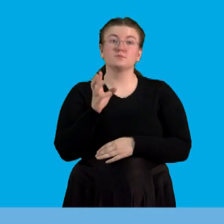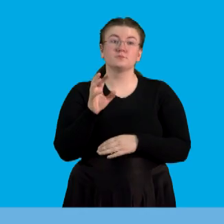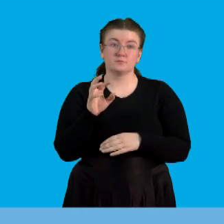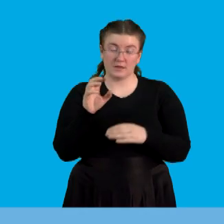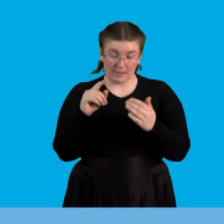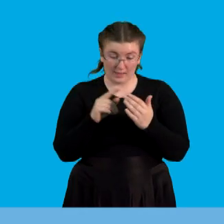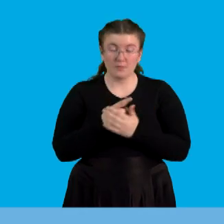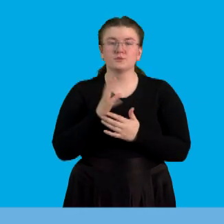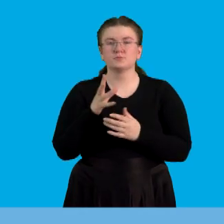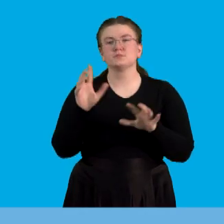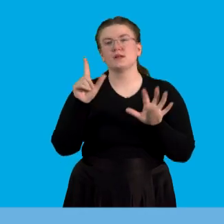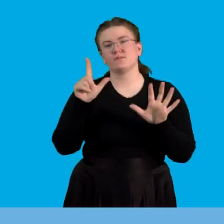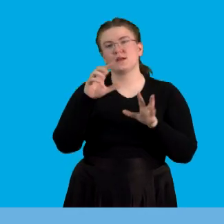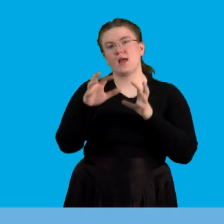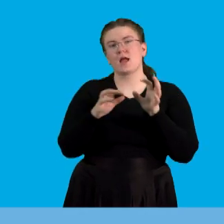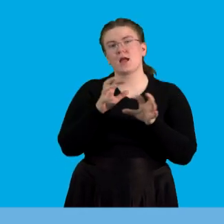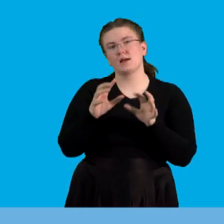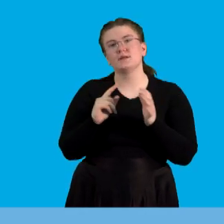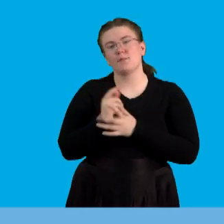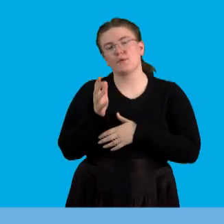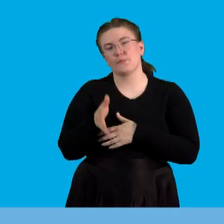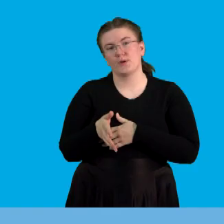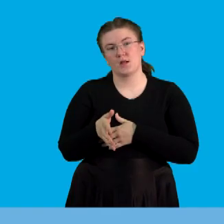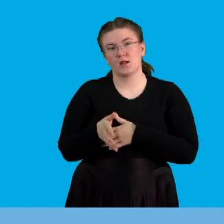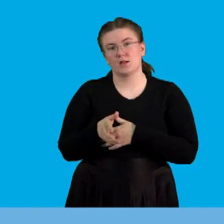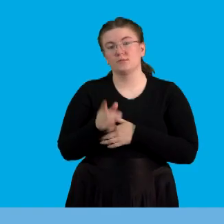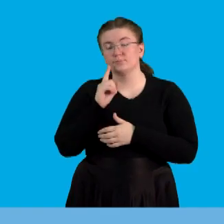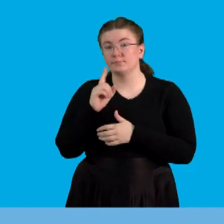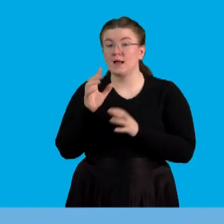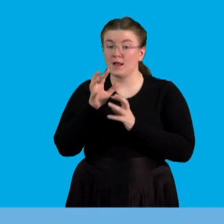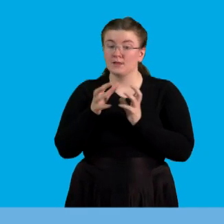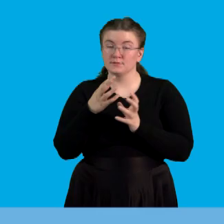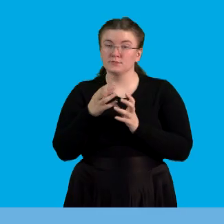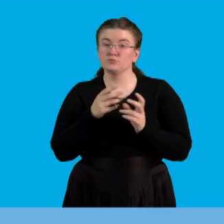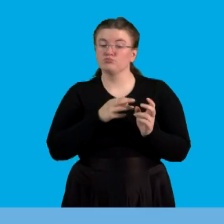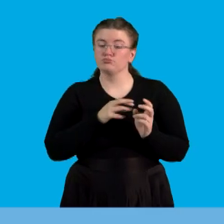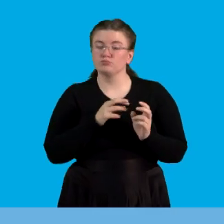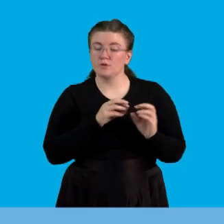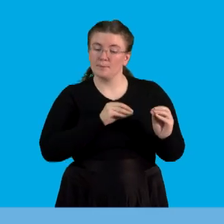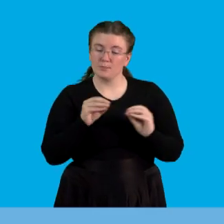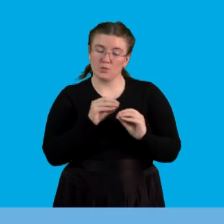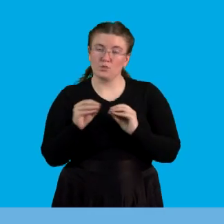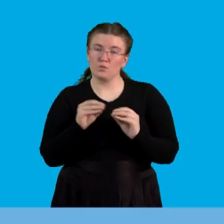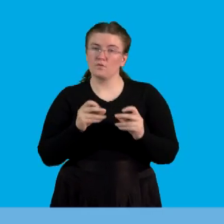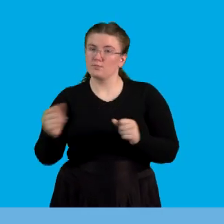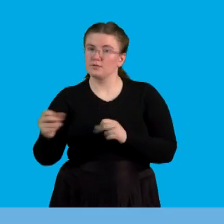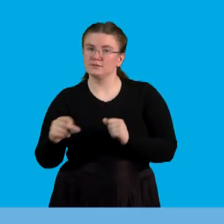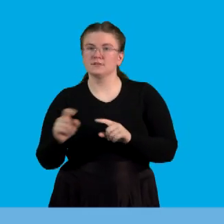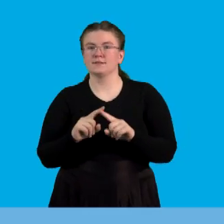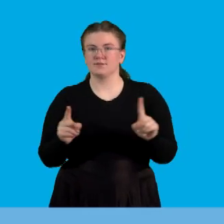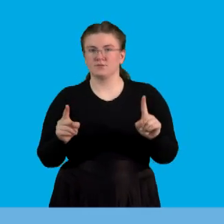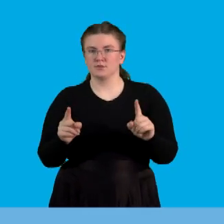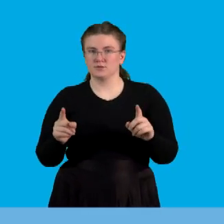that we are seeing here. So the different colors of light travel at different speeds in the prism, so they are refracted at